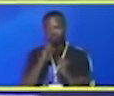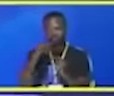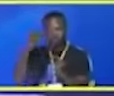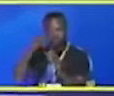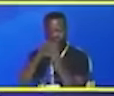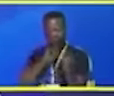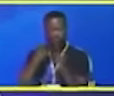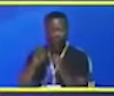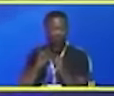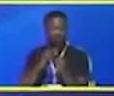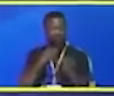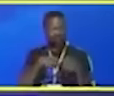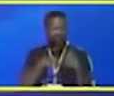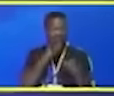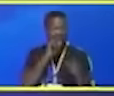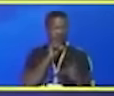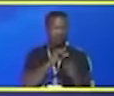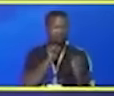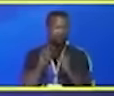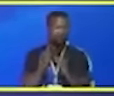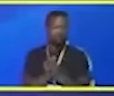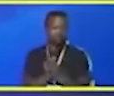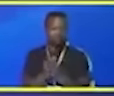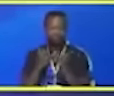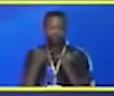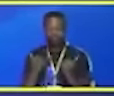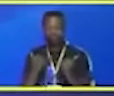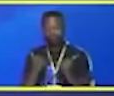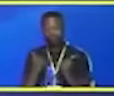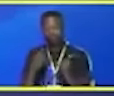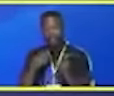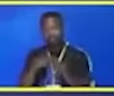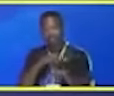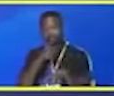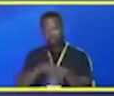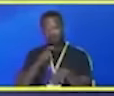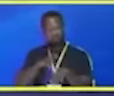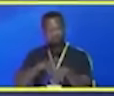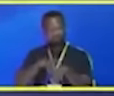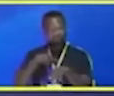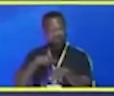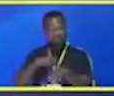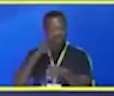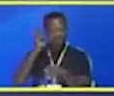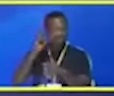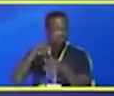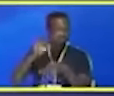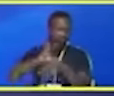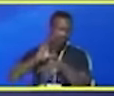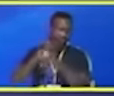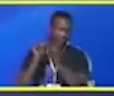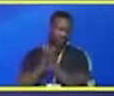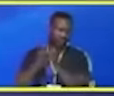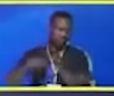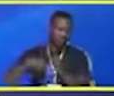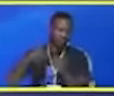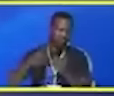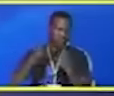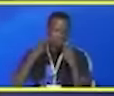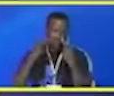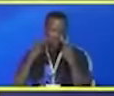power. The problem with the church is not revelation. There is no time in the history of the church where we have